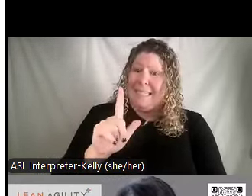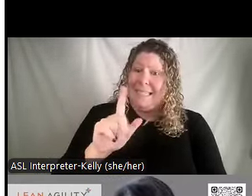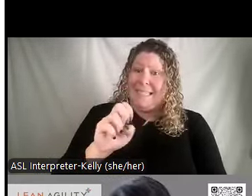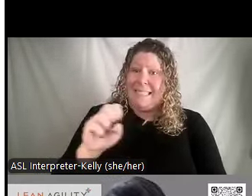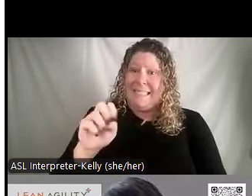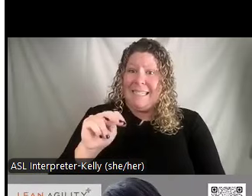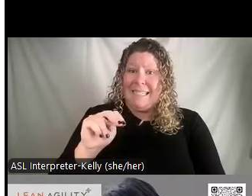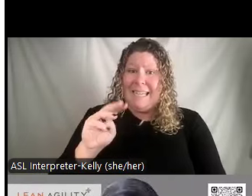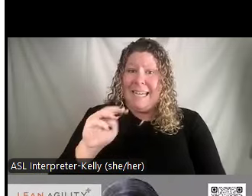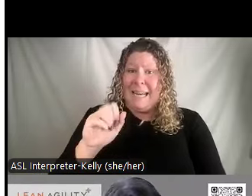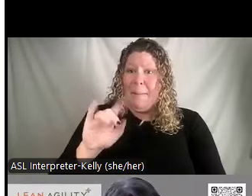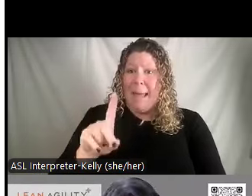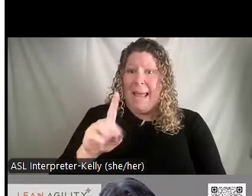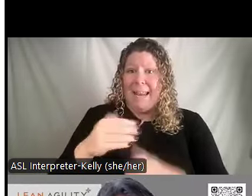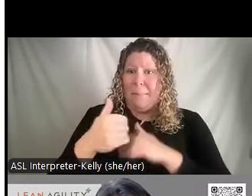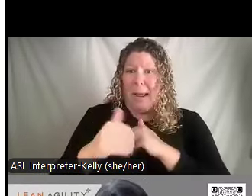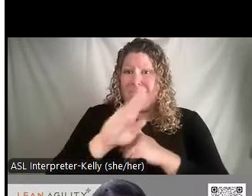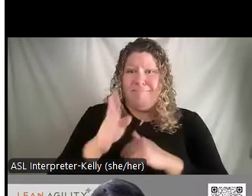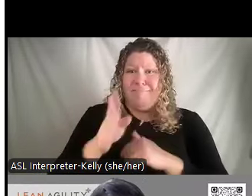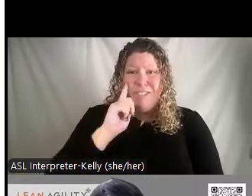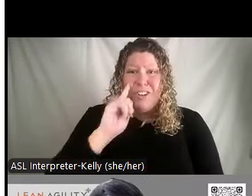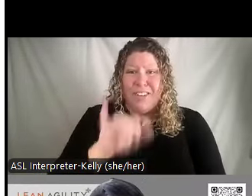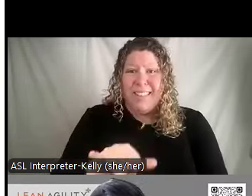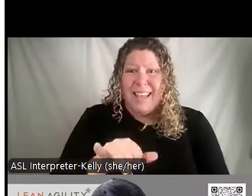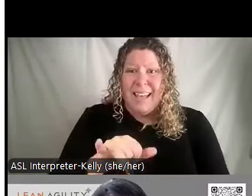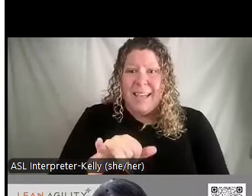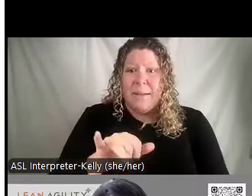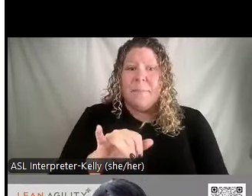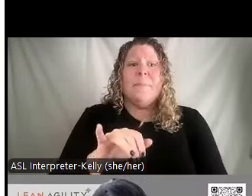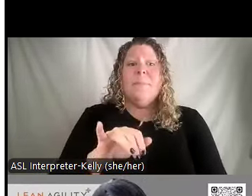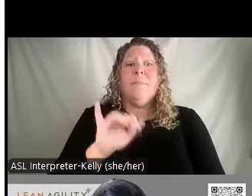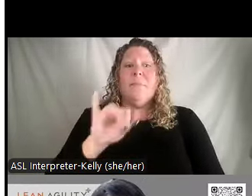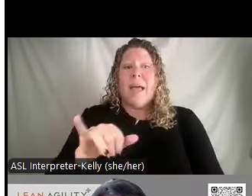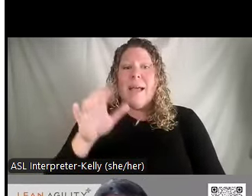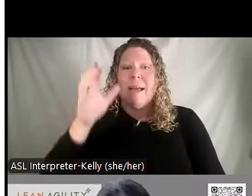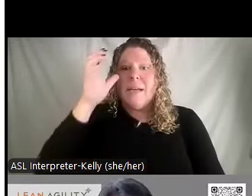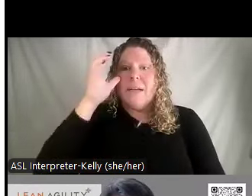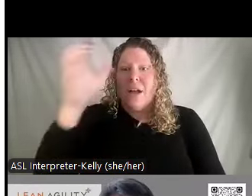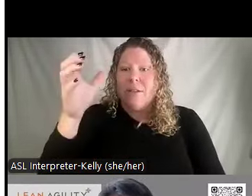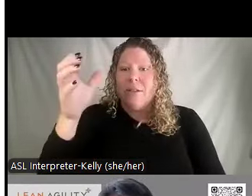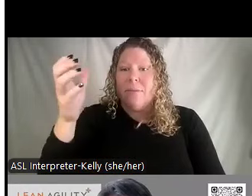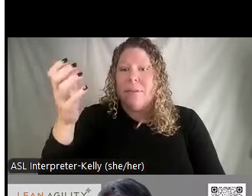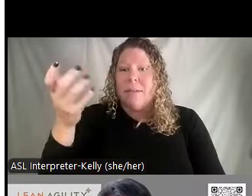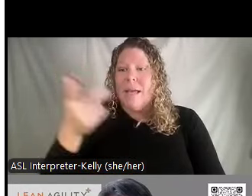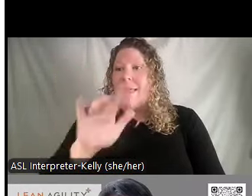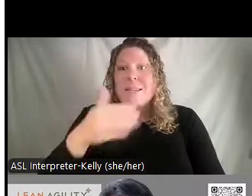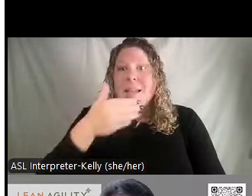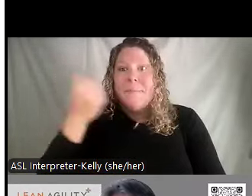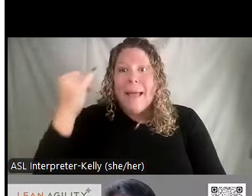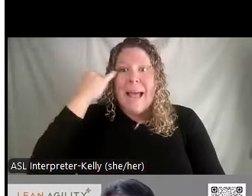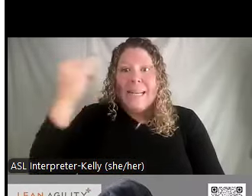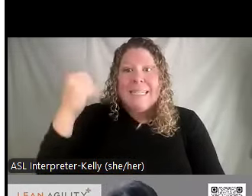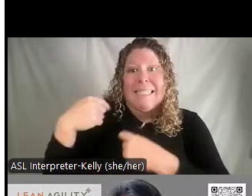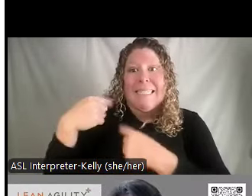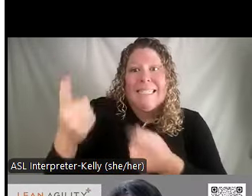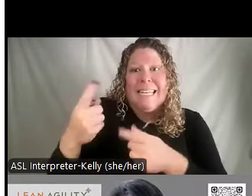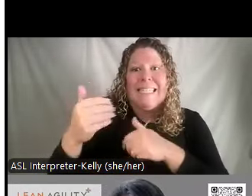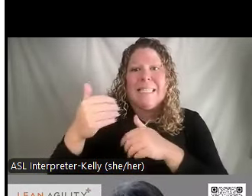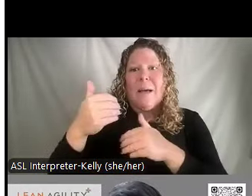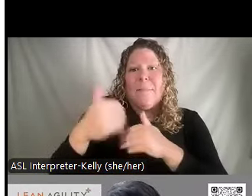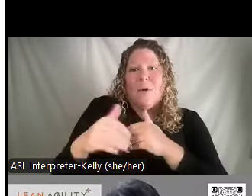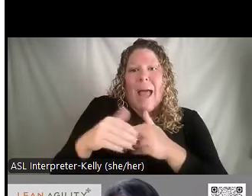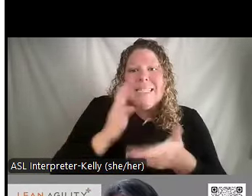that picture. But basically, the guy that invented sliced bread, that concept, that saying, it's the best idea since sliced bread. Well, the